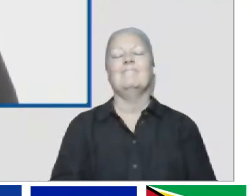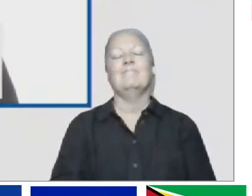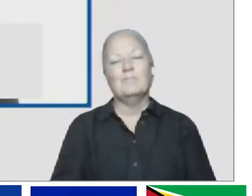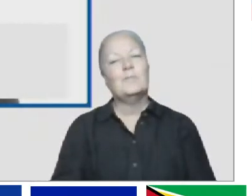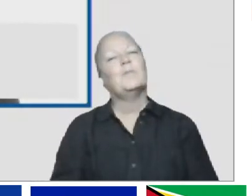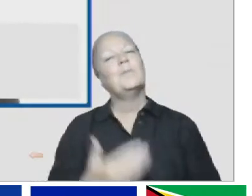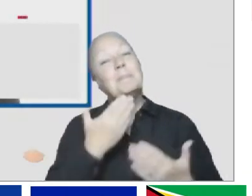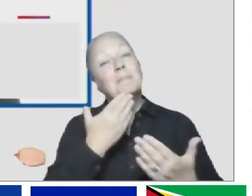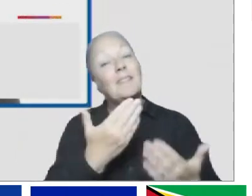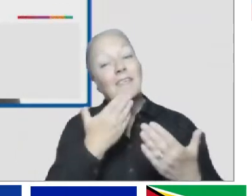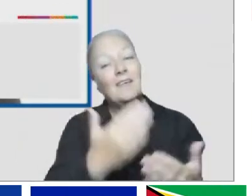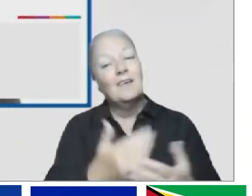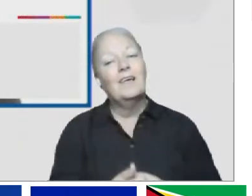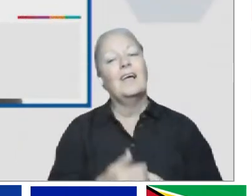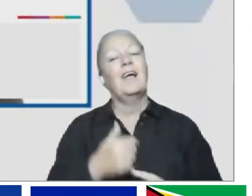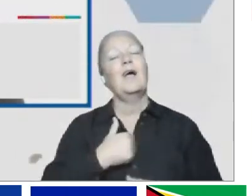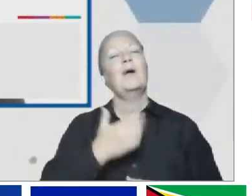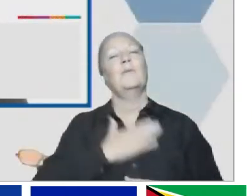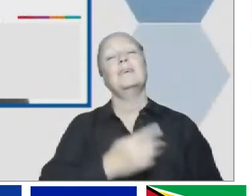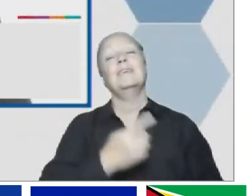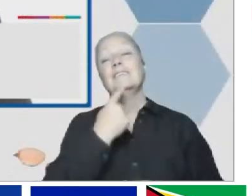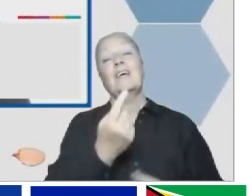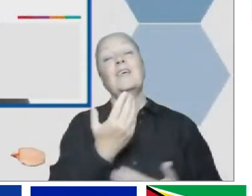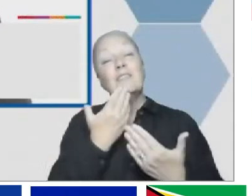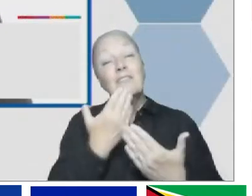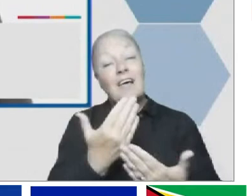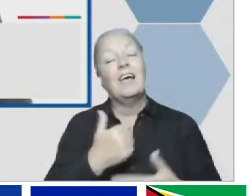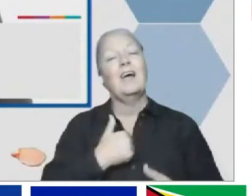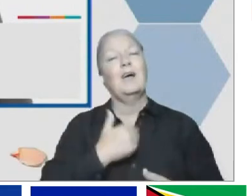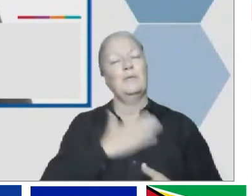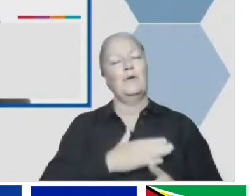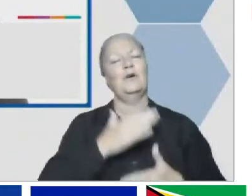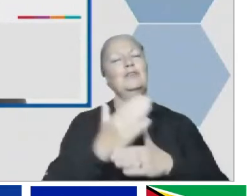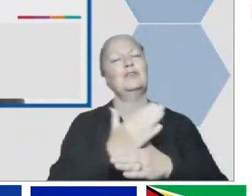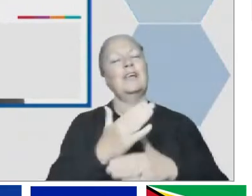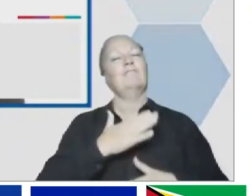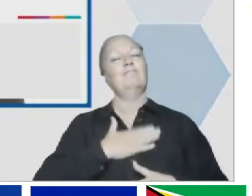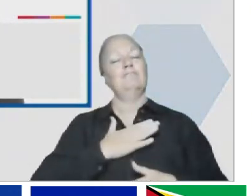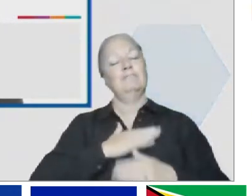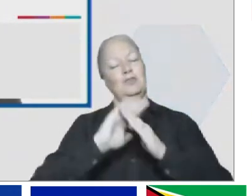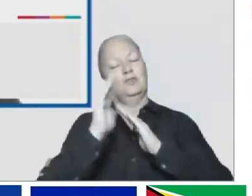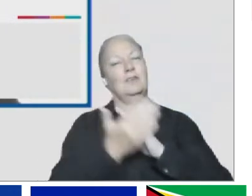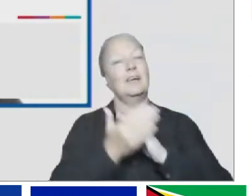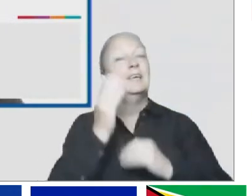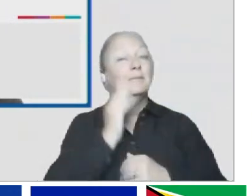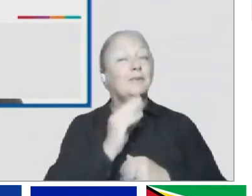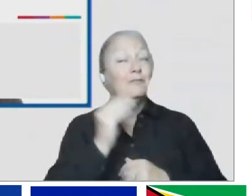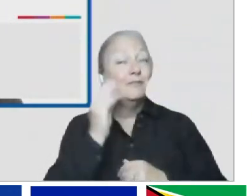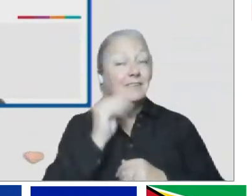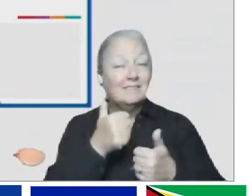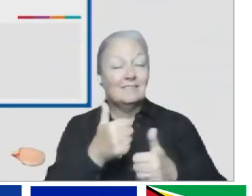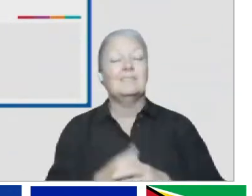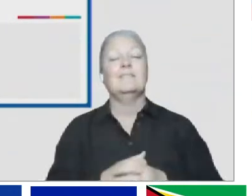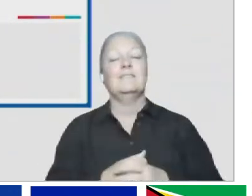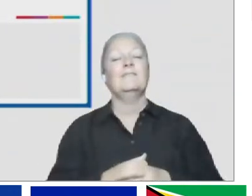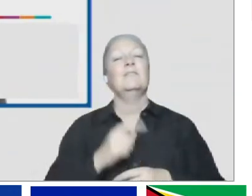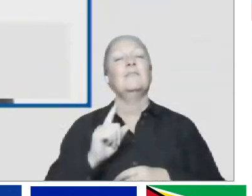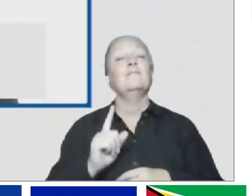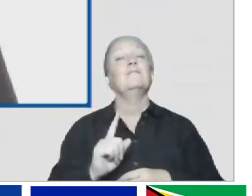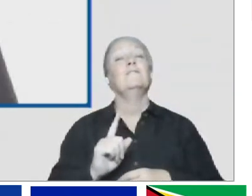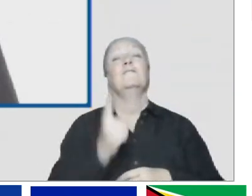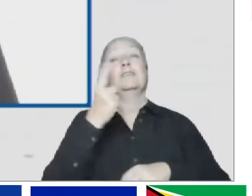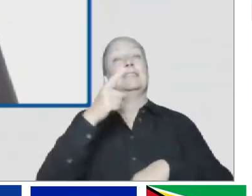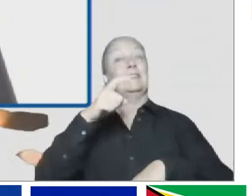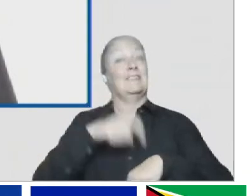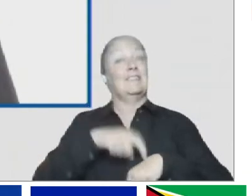for the opportunity to share Jamaica's experience. The first case of the COVID-19 virus was confirmed